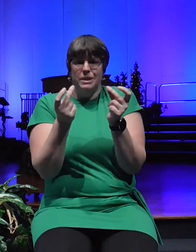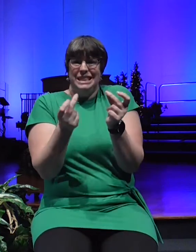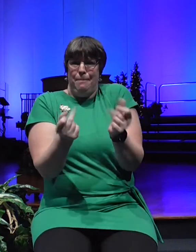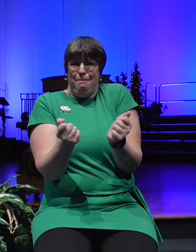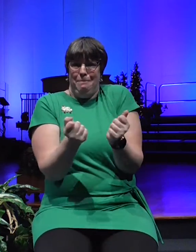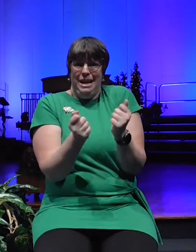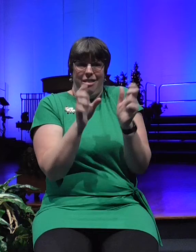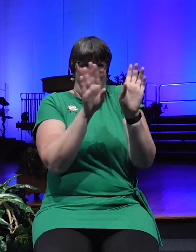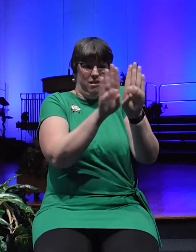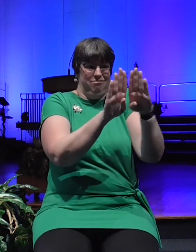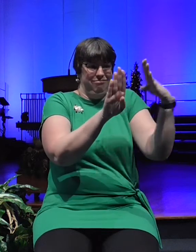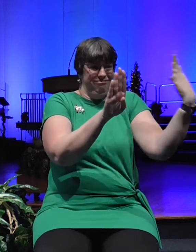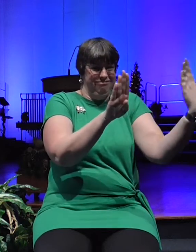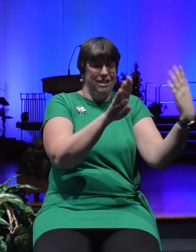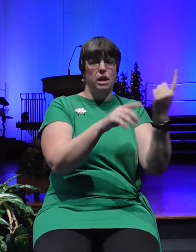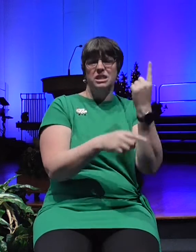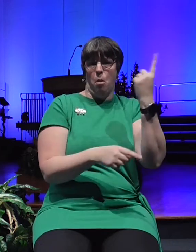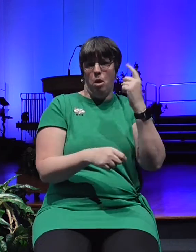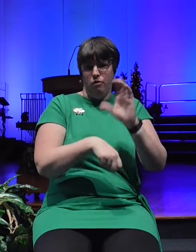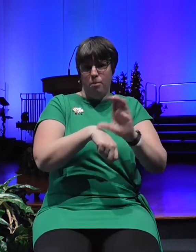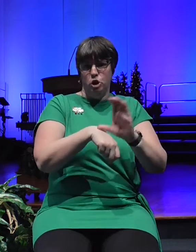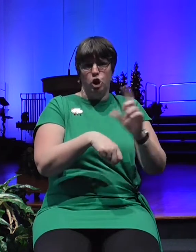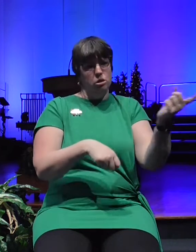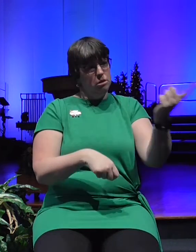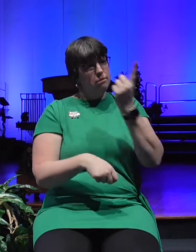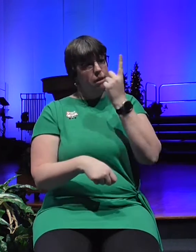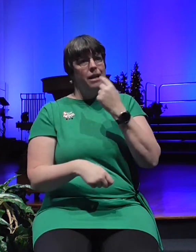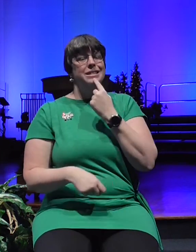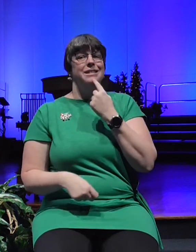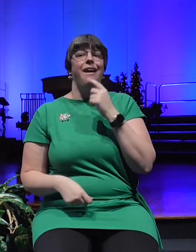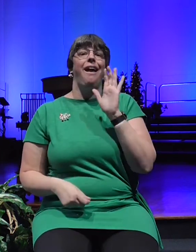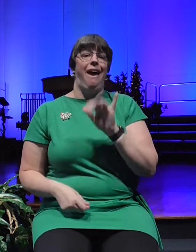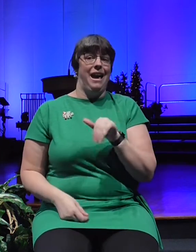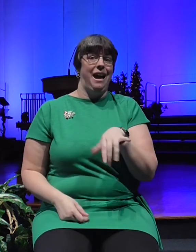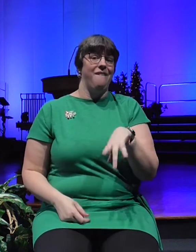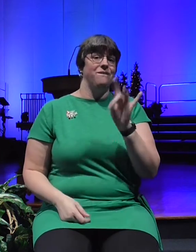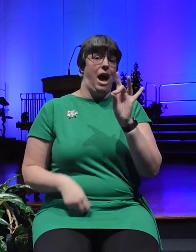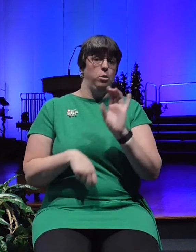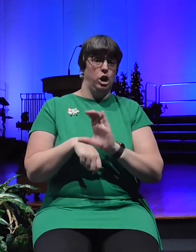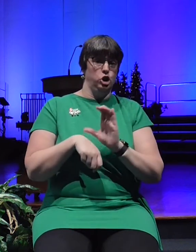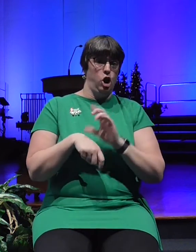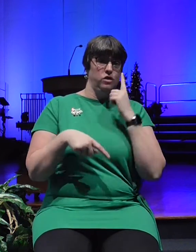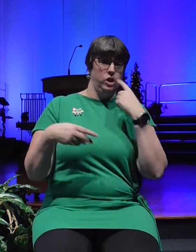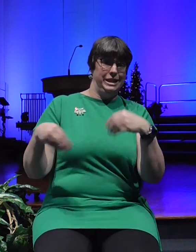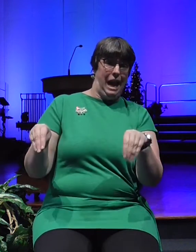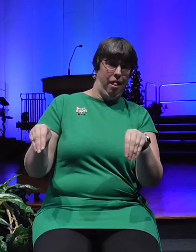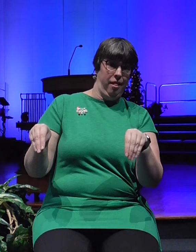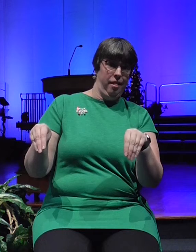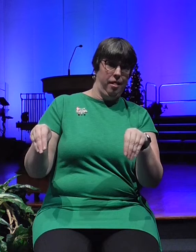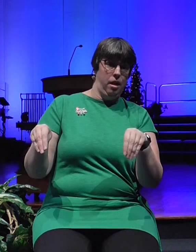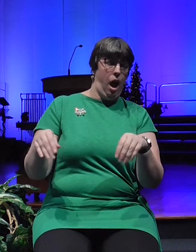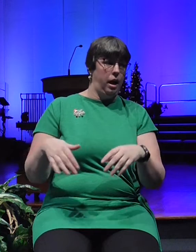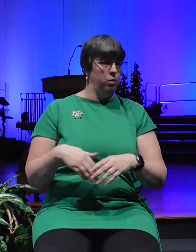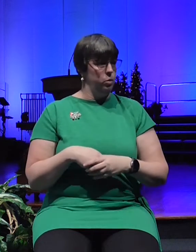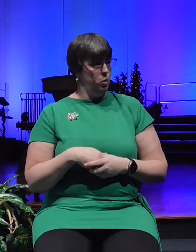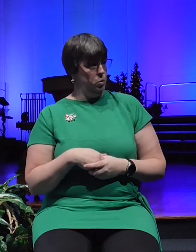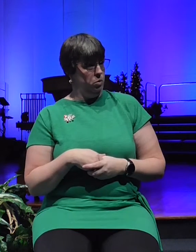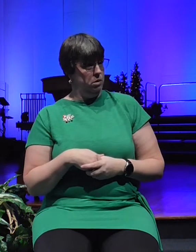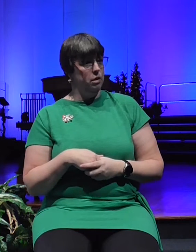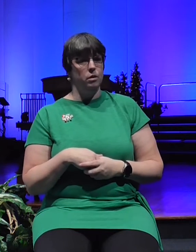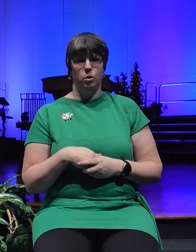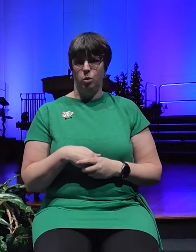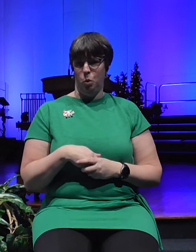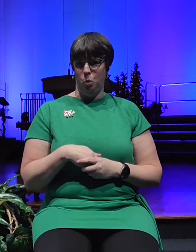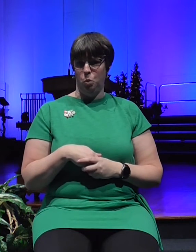immediately as a member of the church came and said, I found a church that's for sale. And it was like,